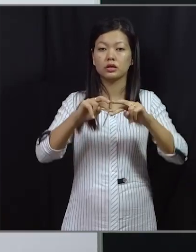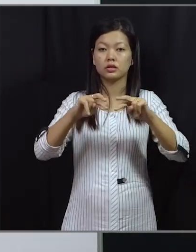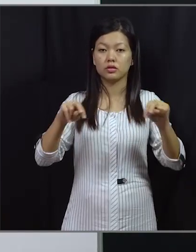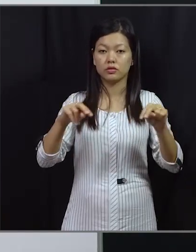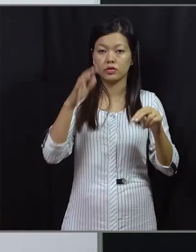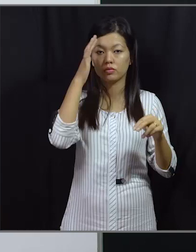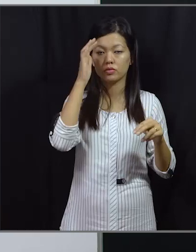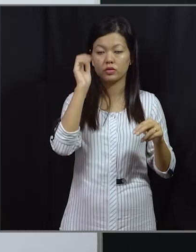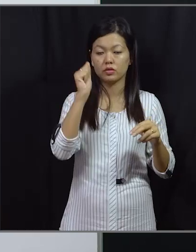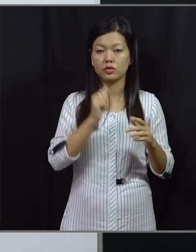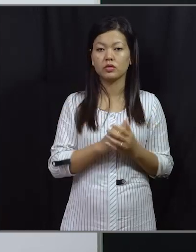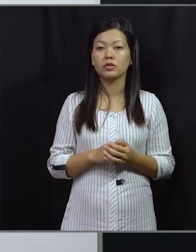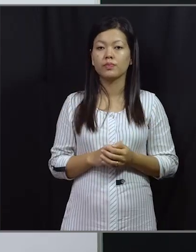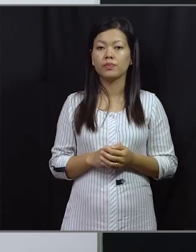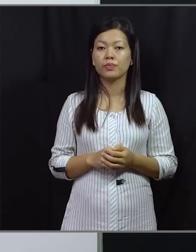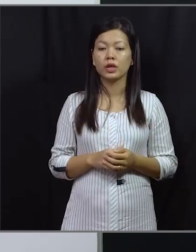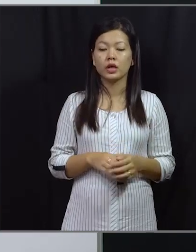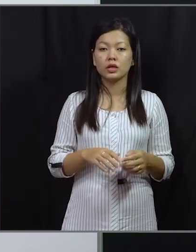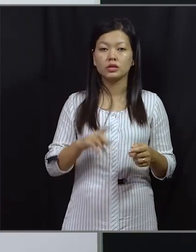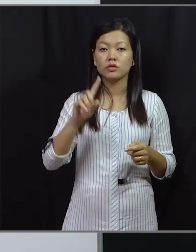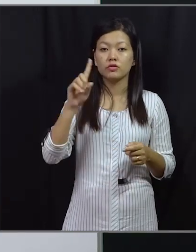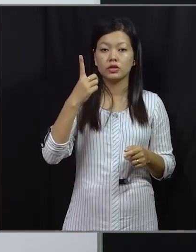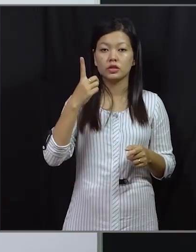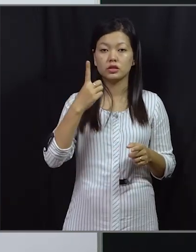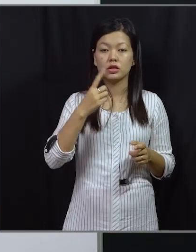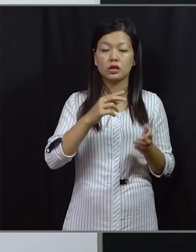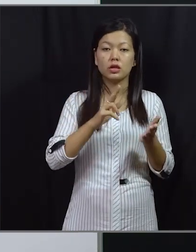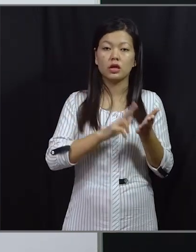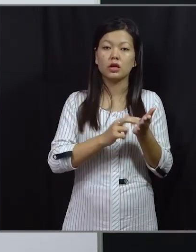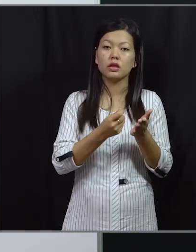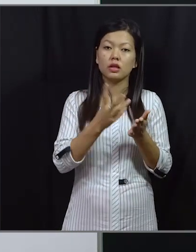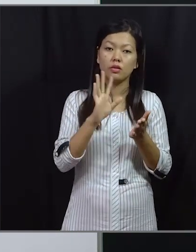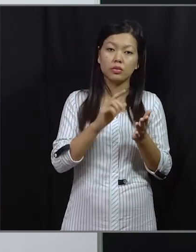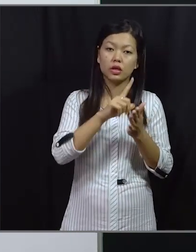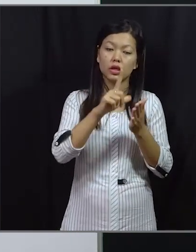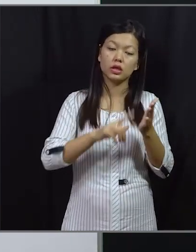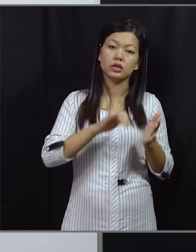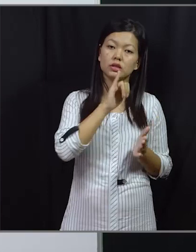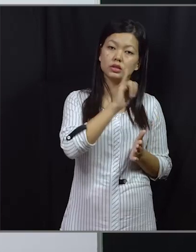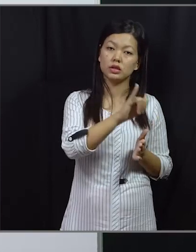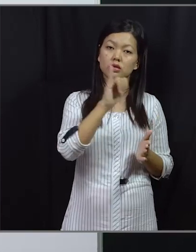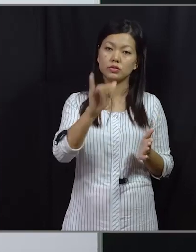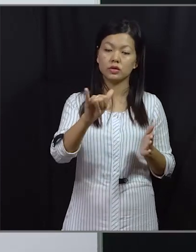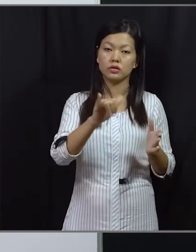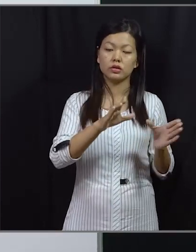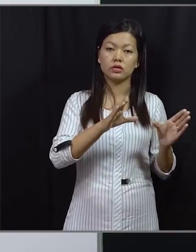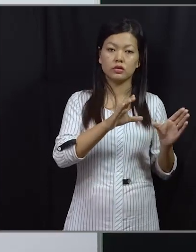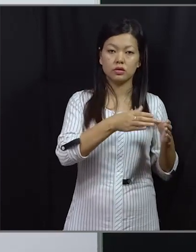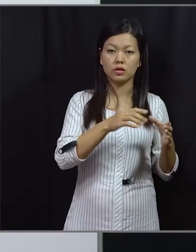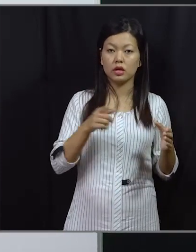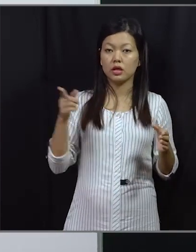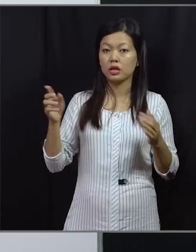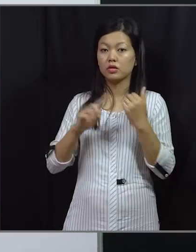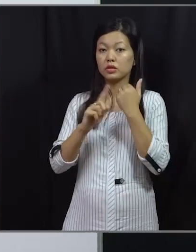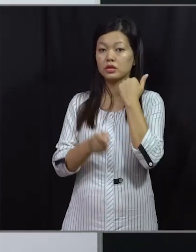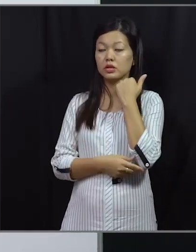equivalent sets, they should be having the same number of elements. Okay, so every equal set is an equivalent set, but not